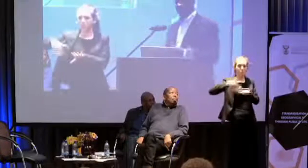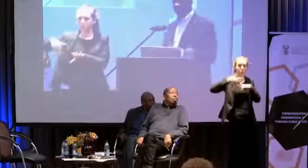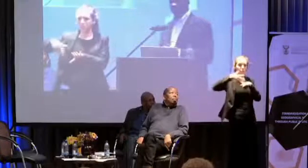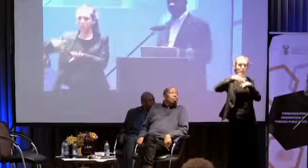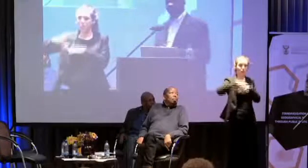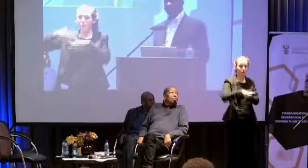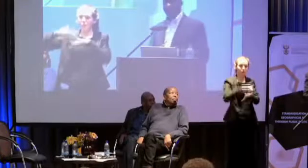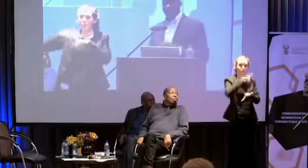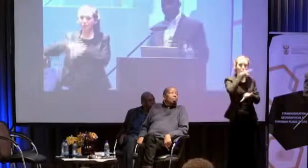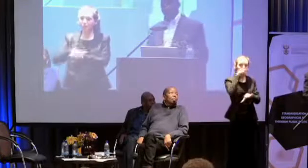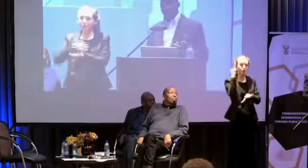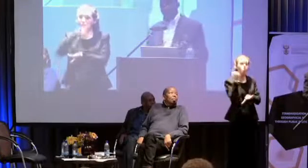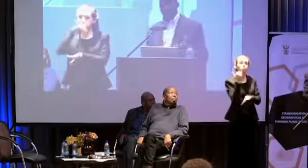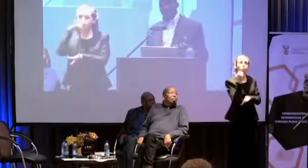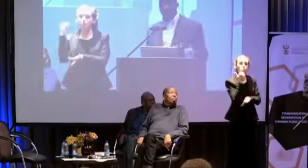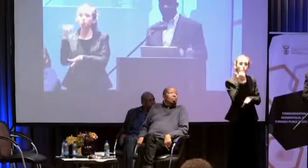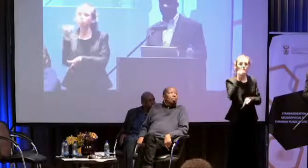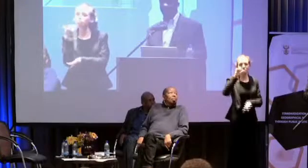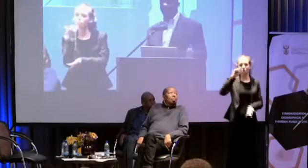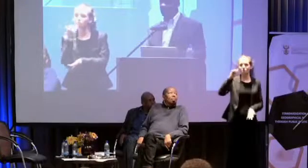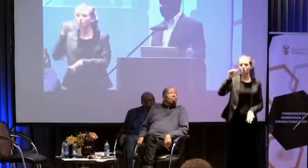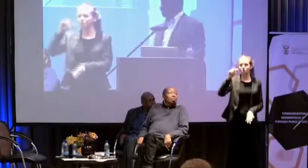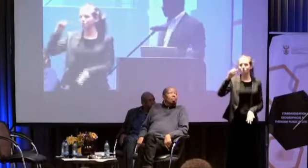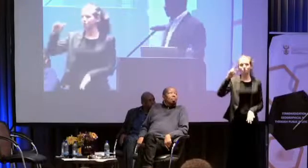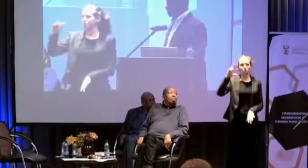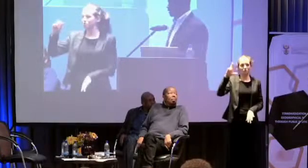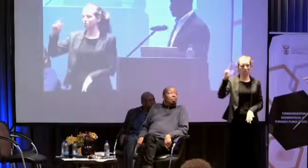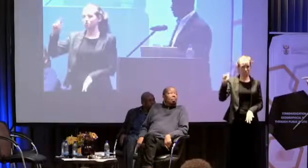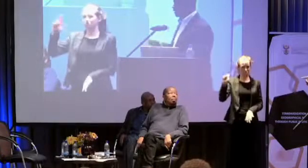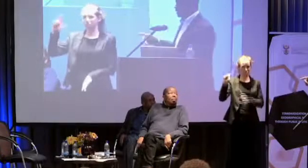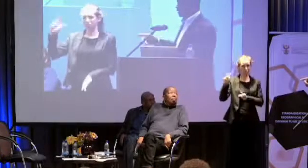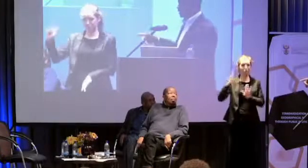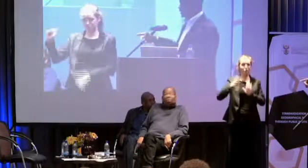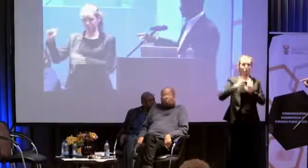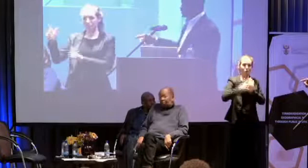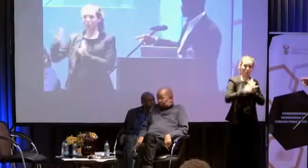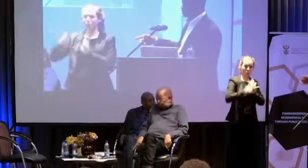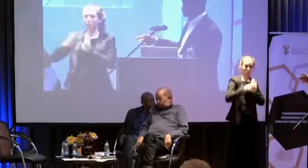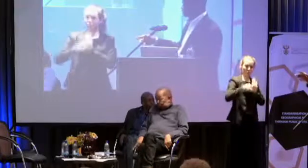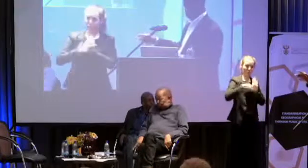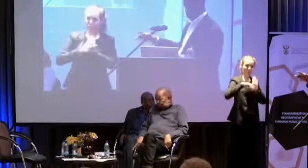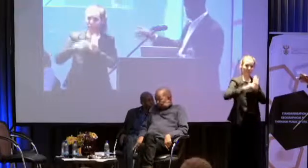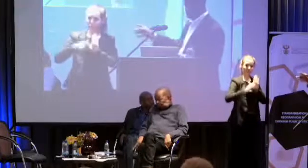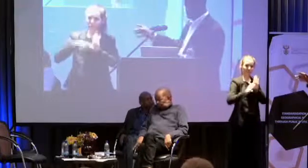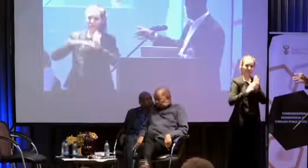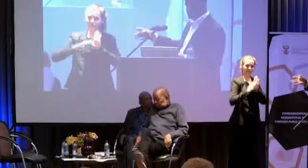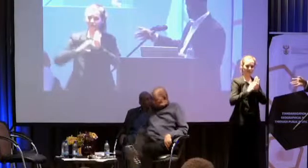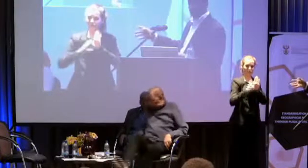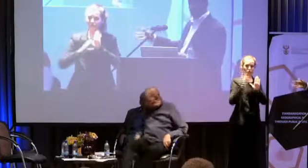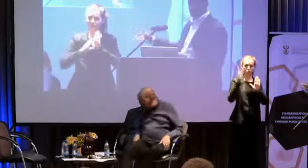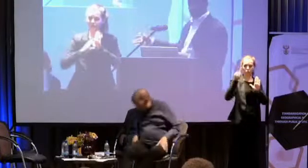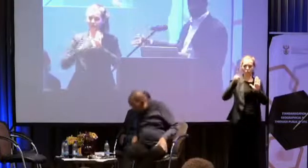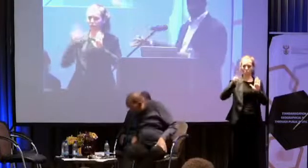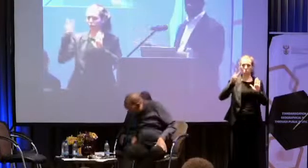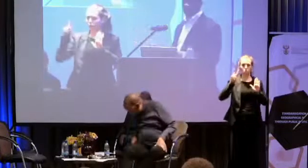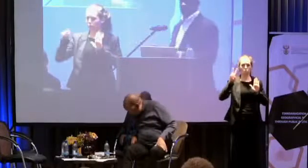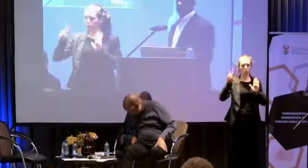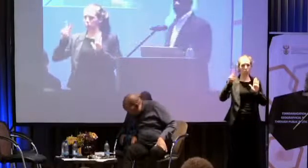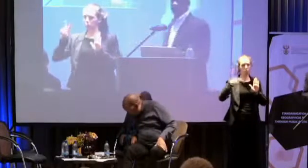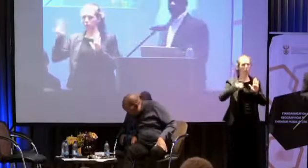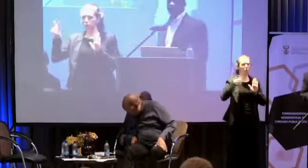names? It's SANRAL. I think in the Act, I think it's section 2.2 or